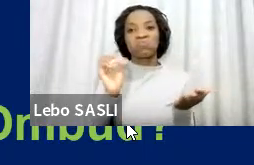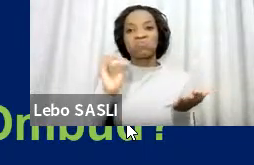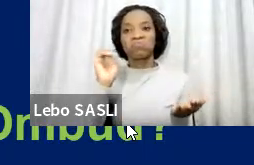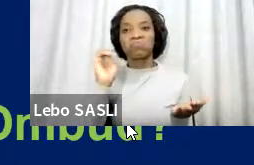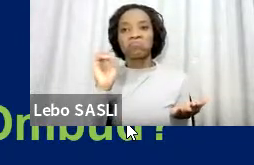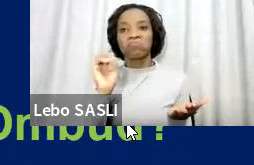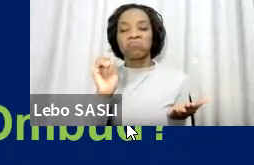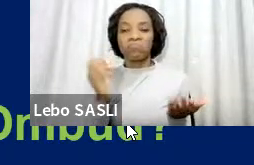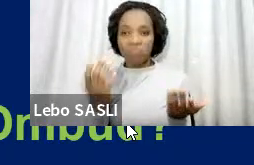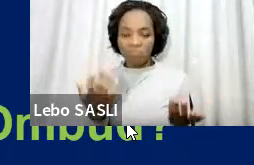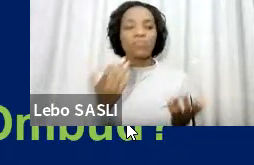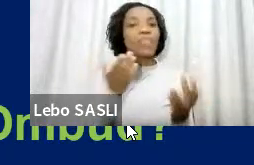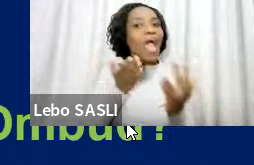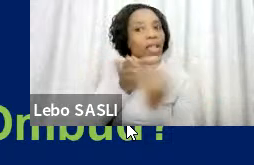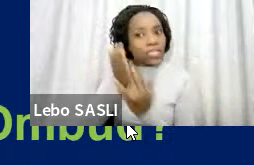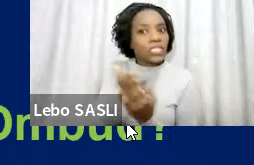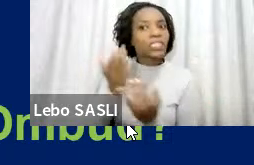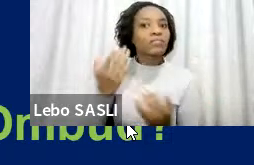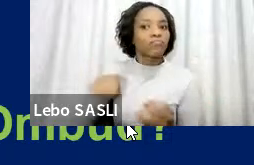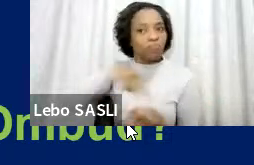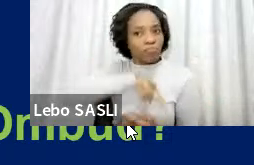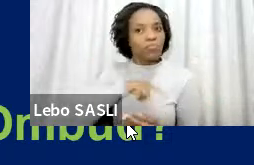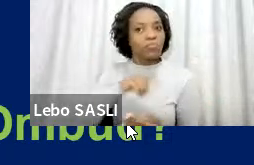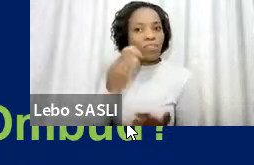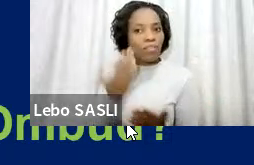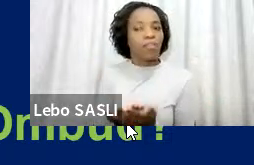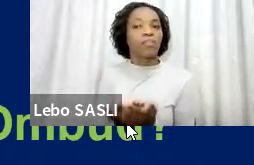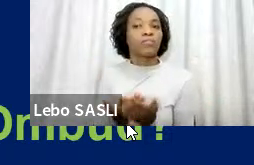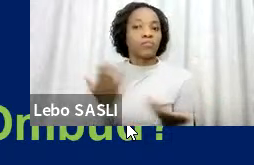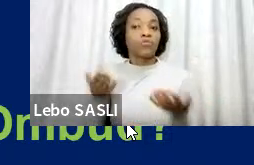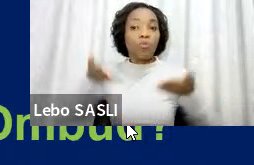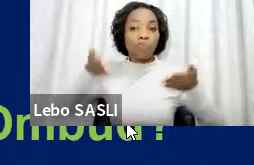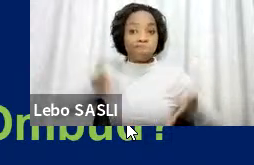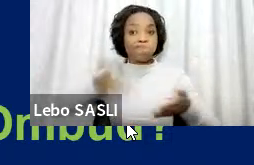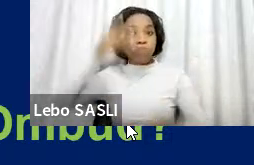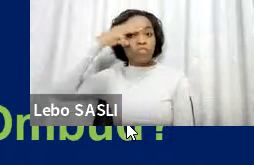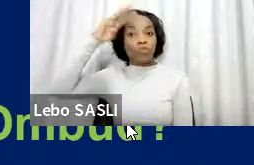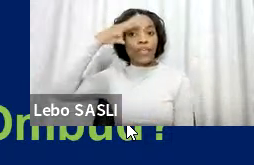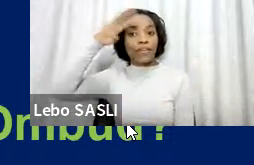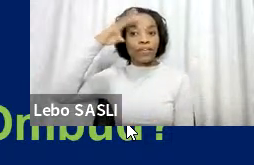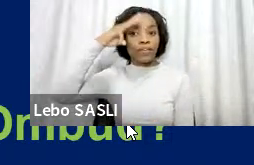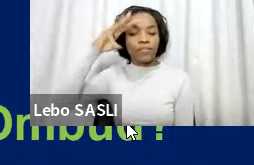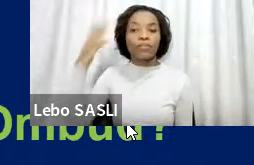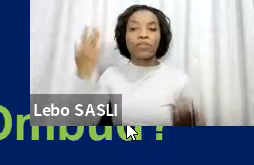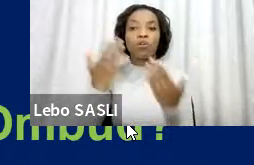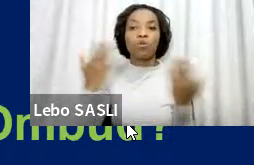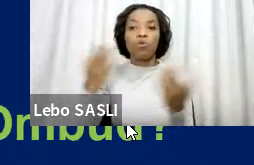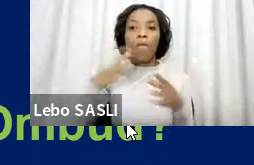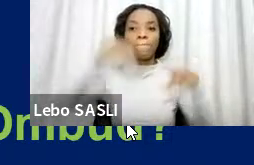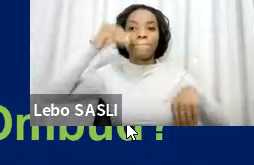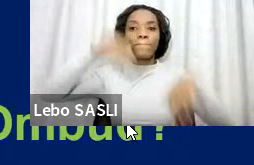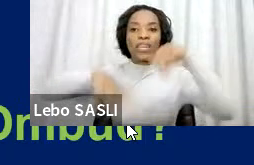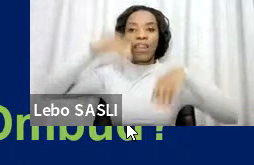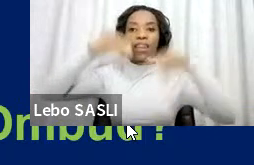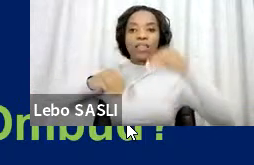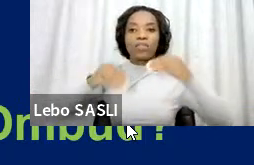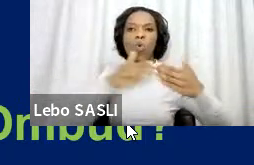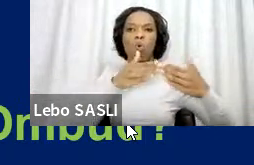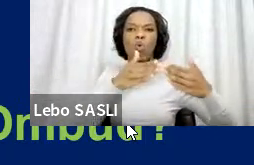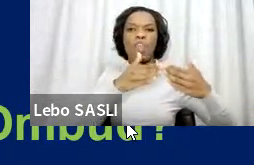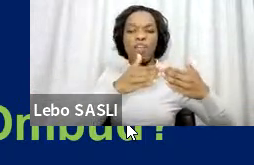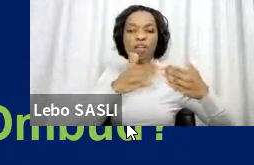are accessible. Yes, we are here in Pretoria at the main lane corner next to this